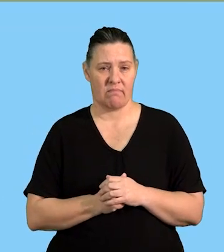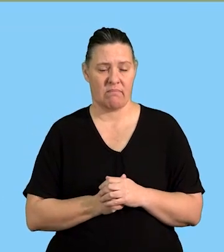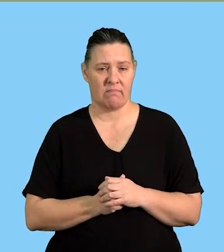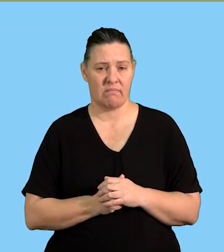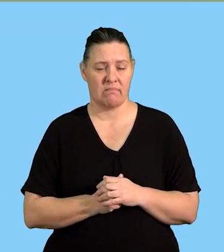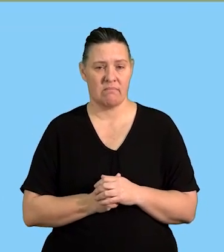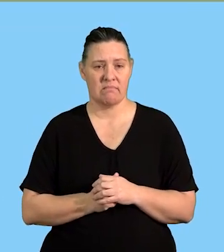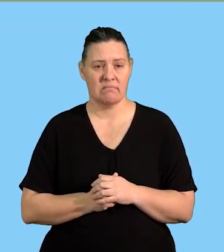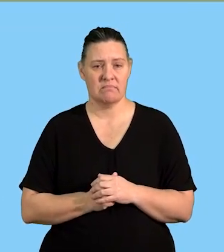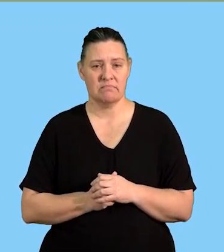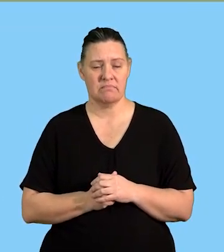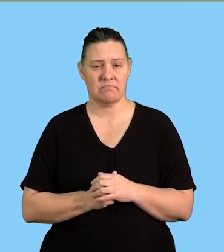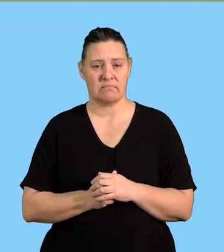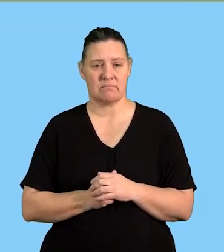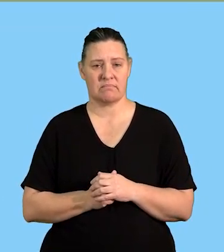inflation